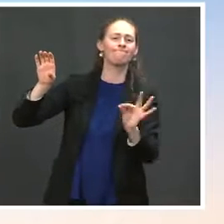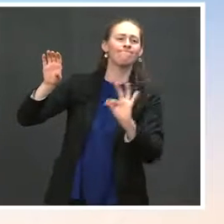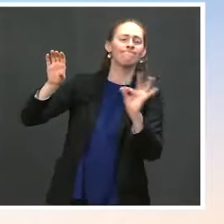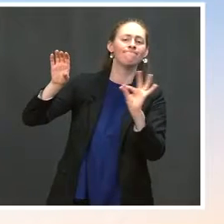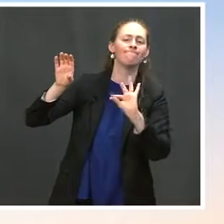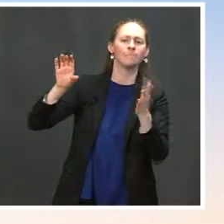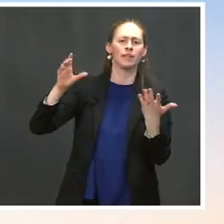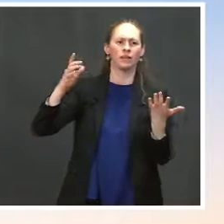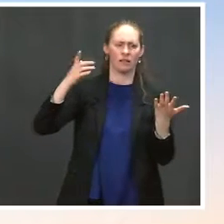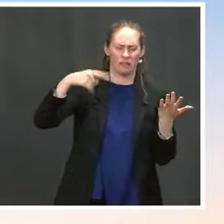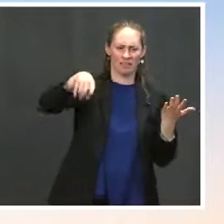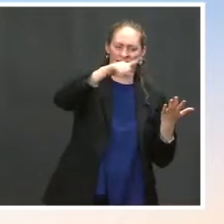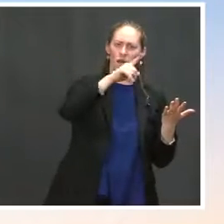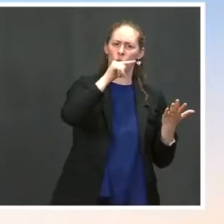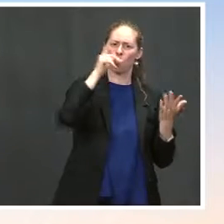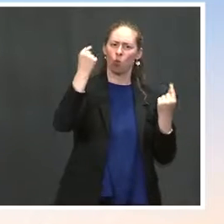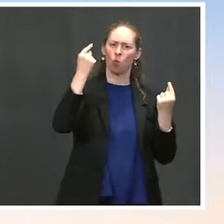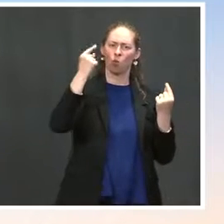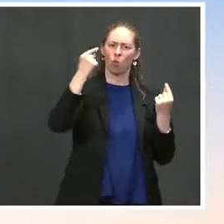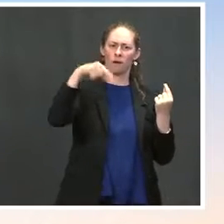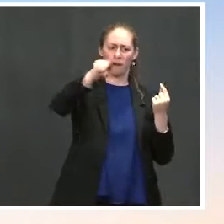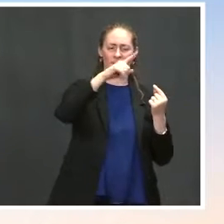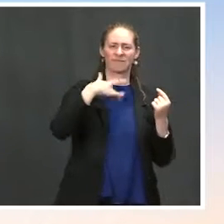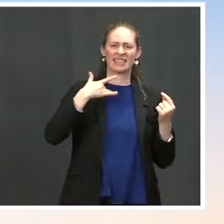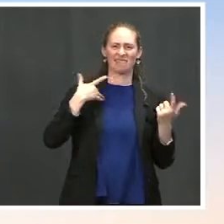Well, let me just say to you that